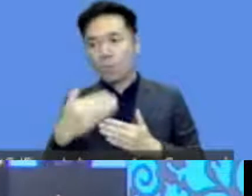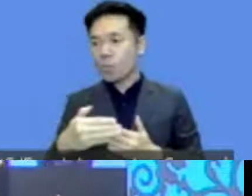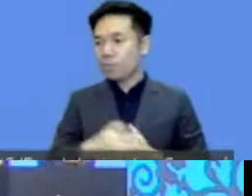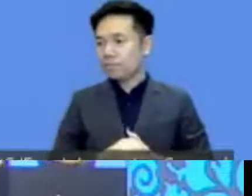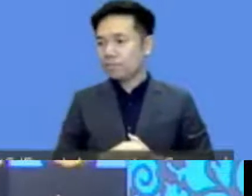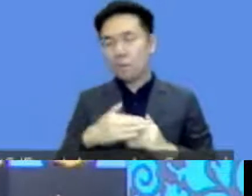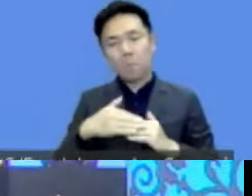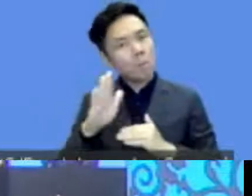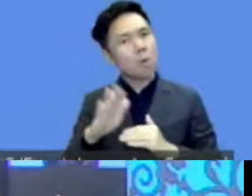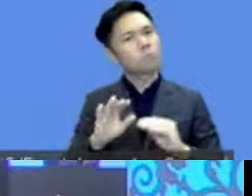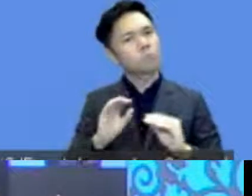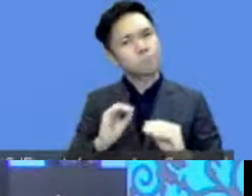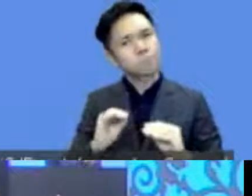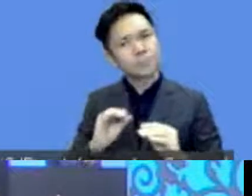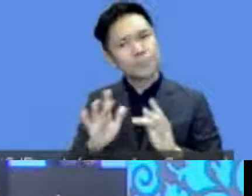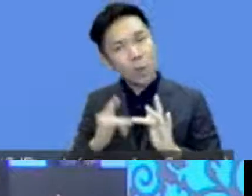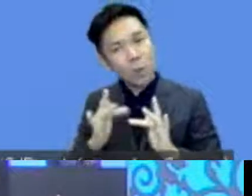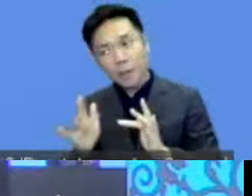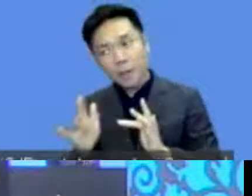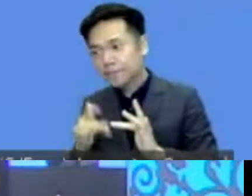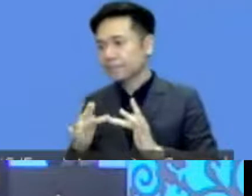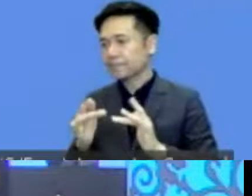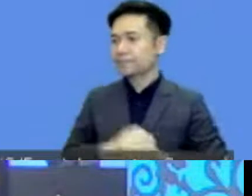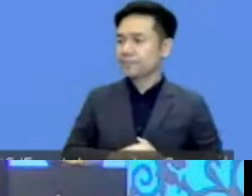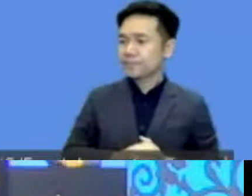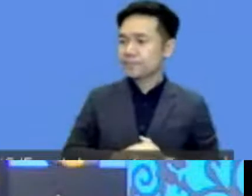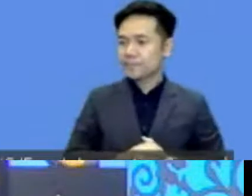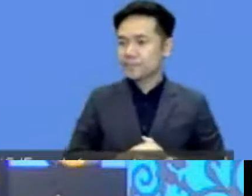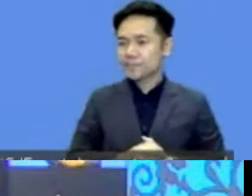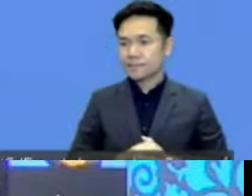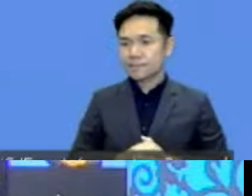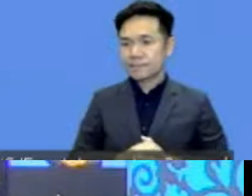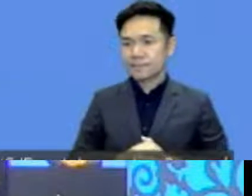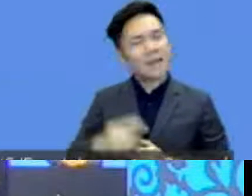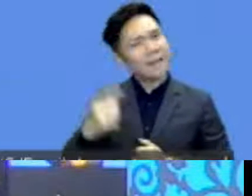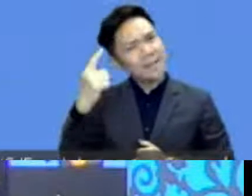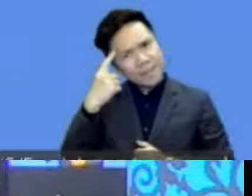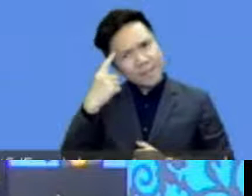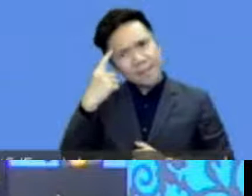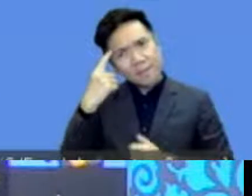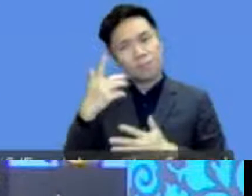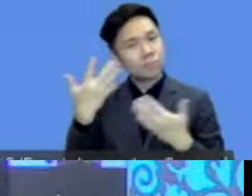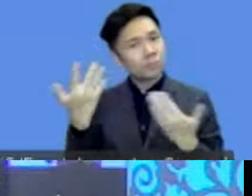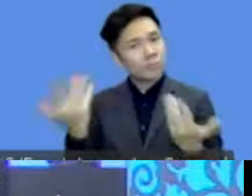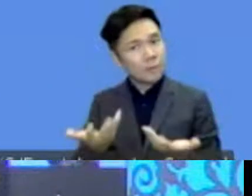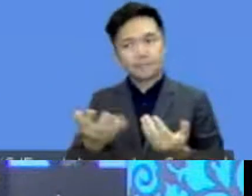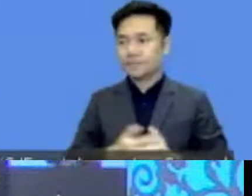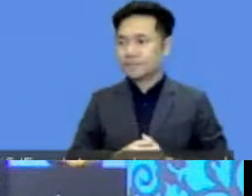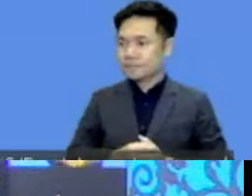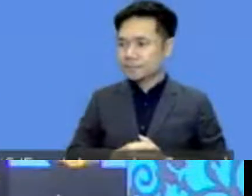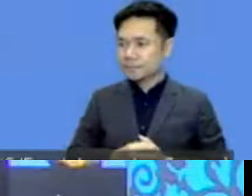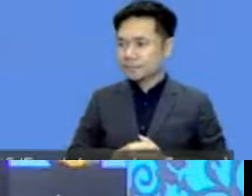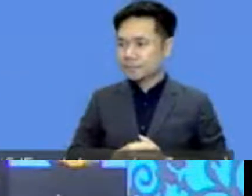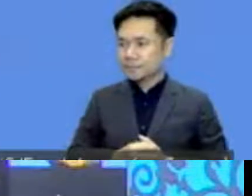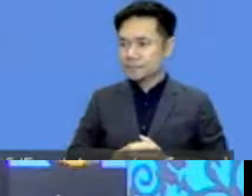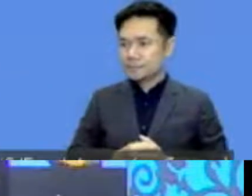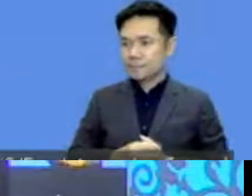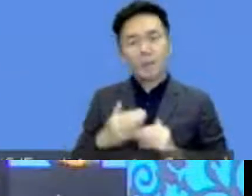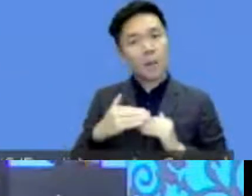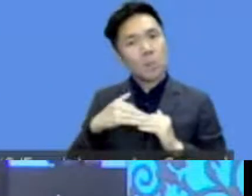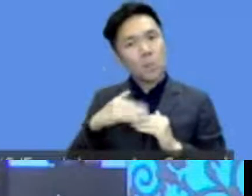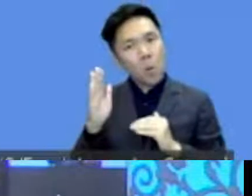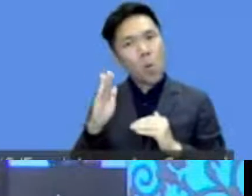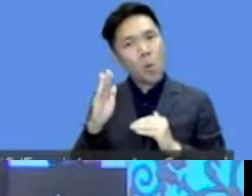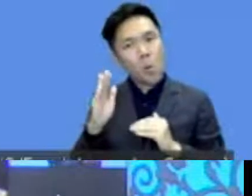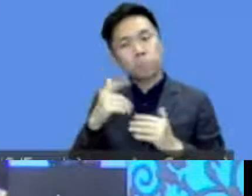online subscriptions and to replicate our physical